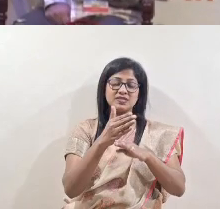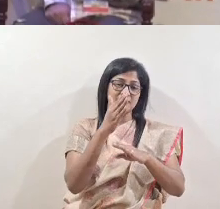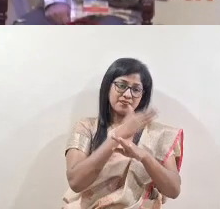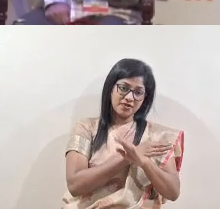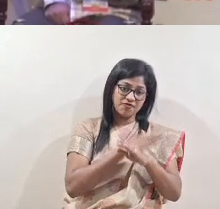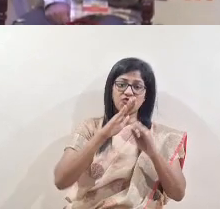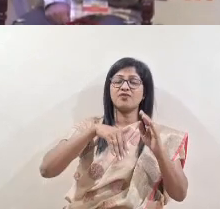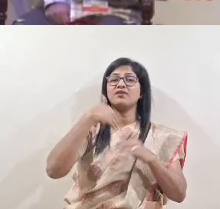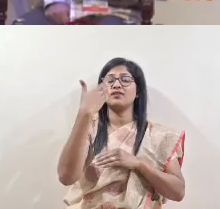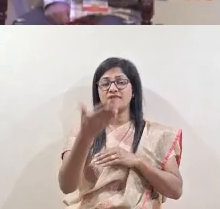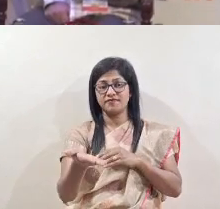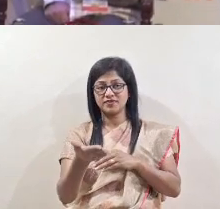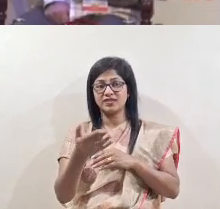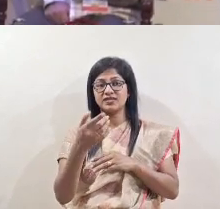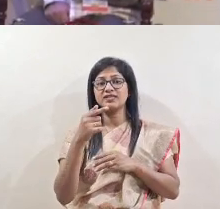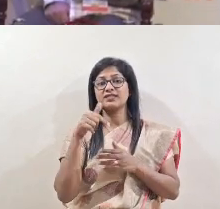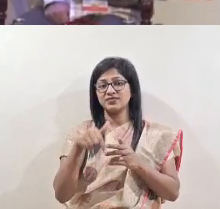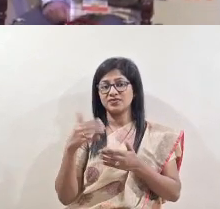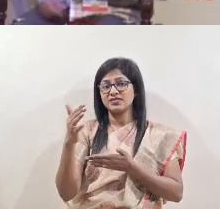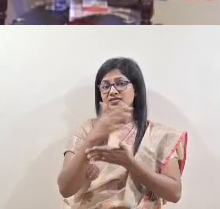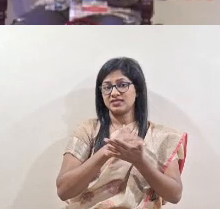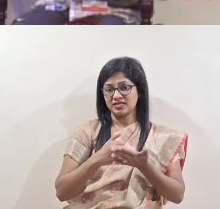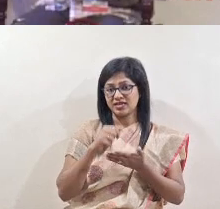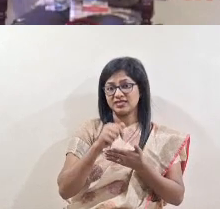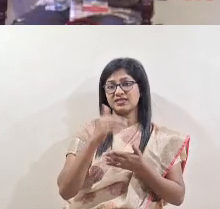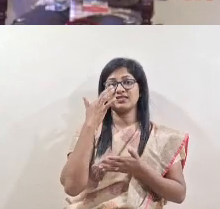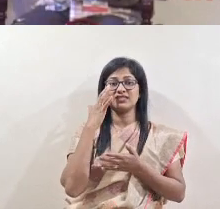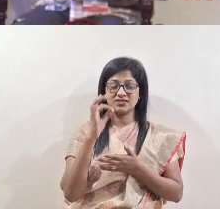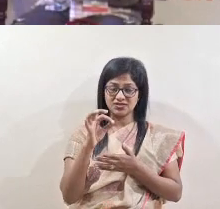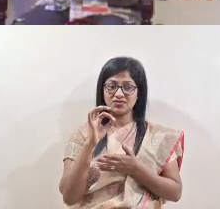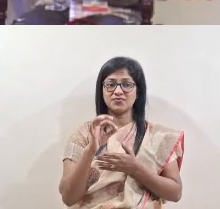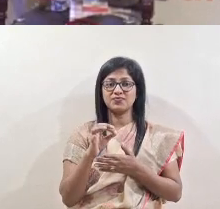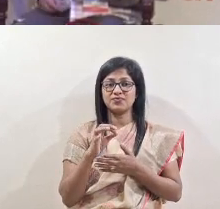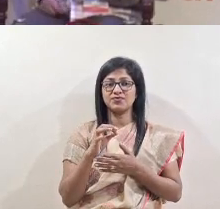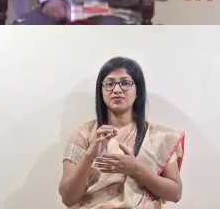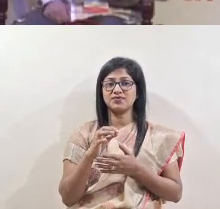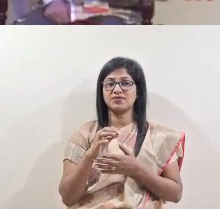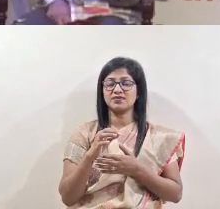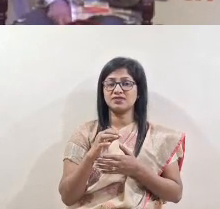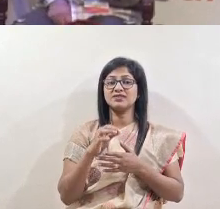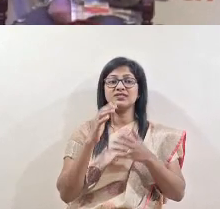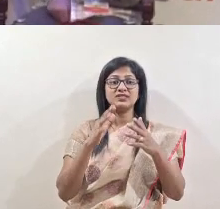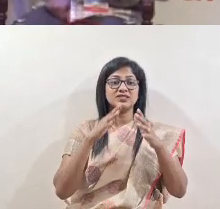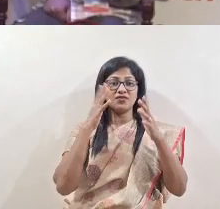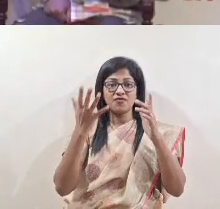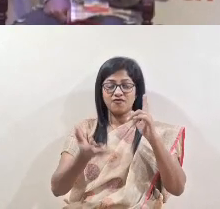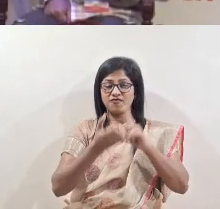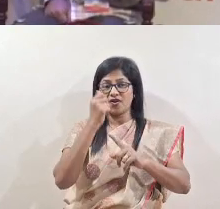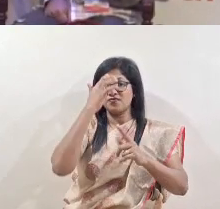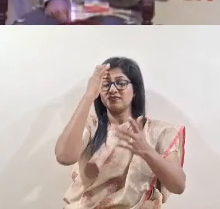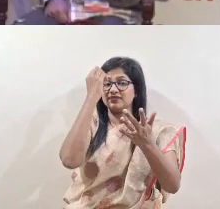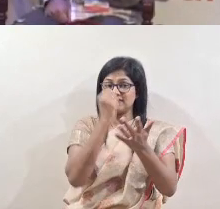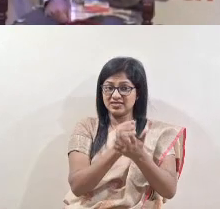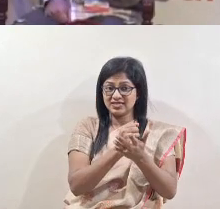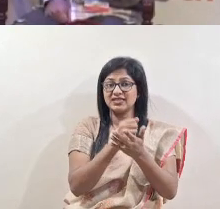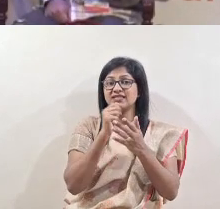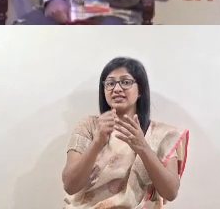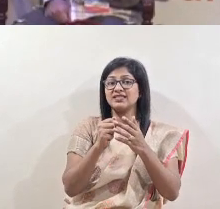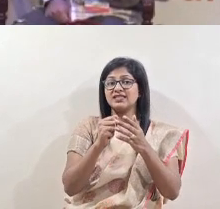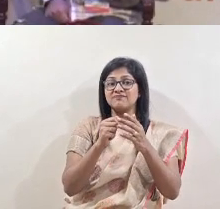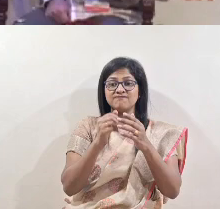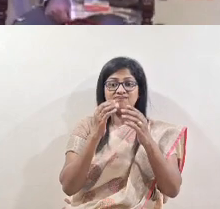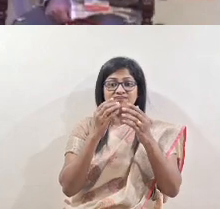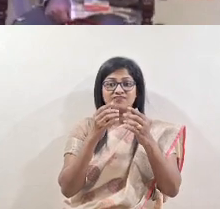that or after that? This sort of data also would be very important in, bringing to a conclusion that enforcement